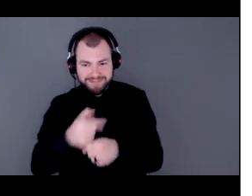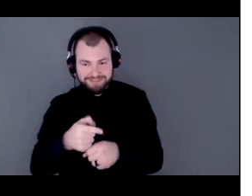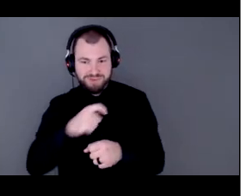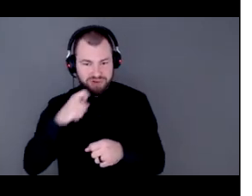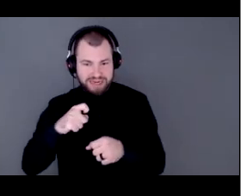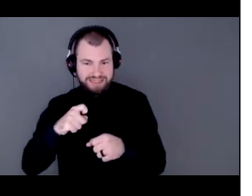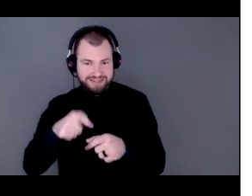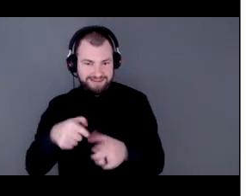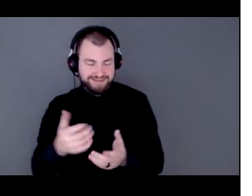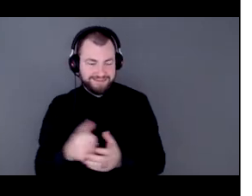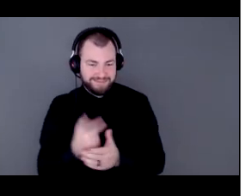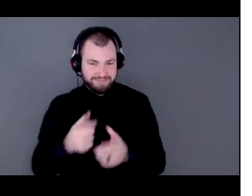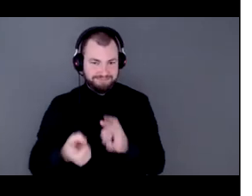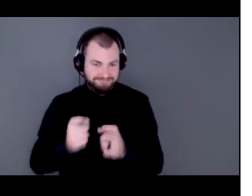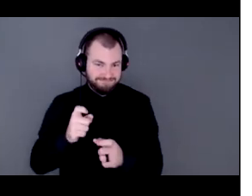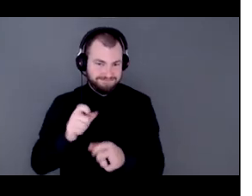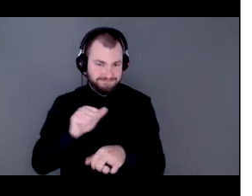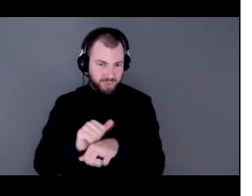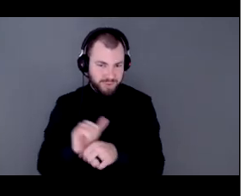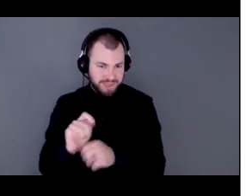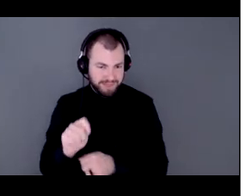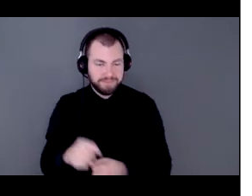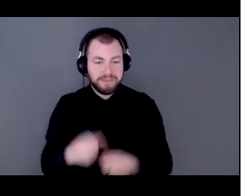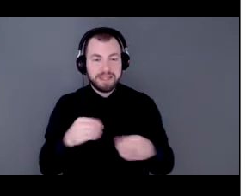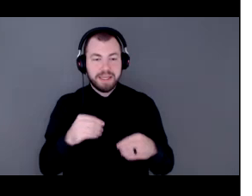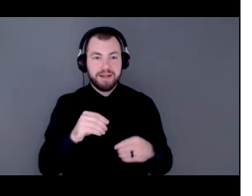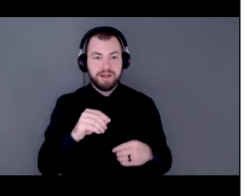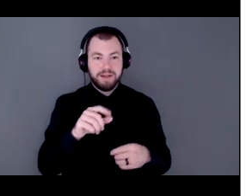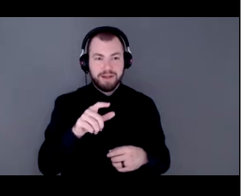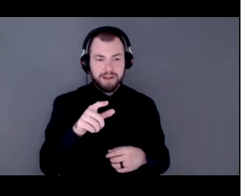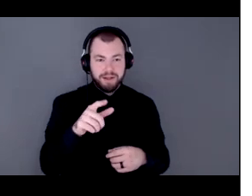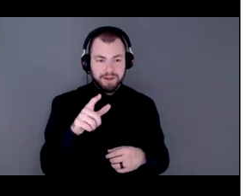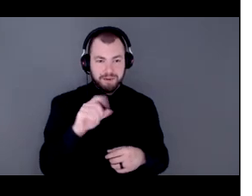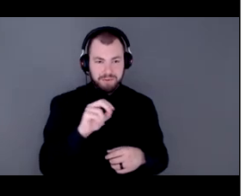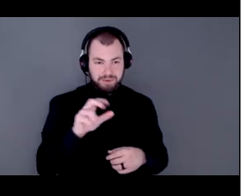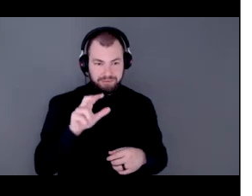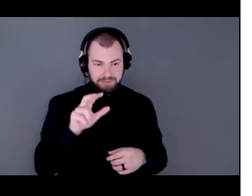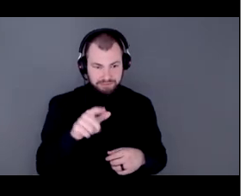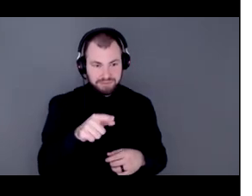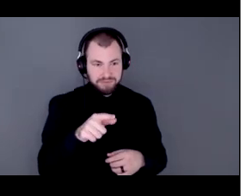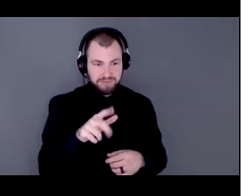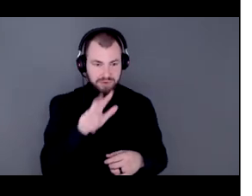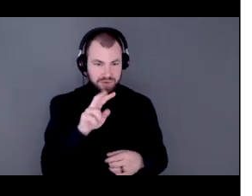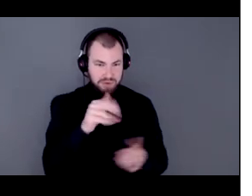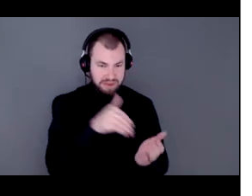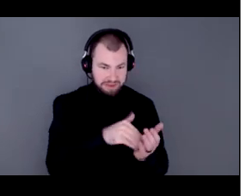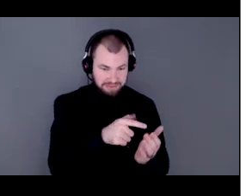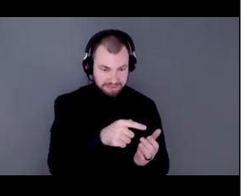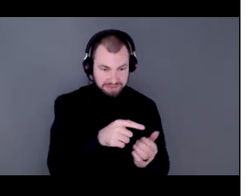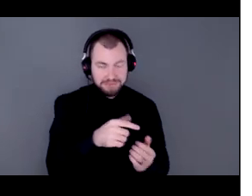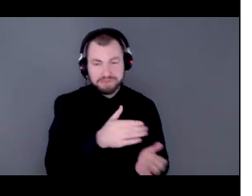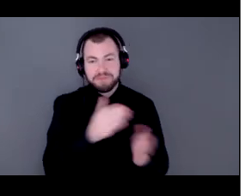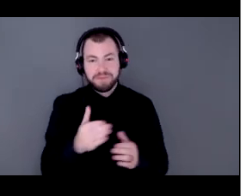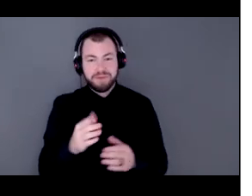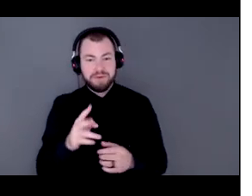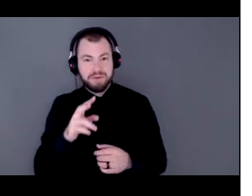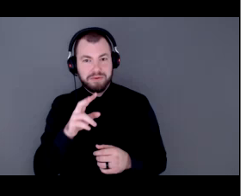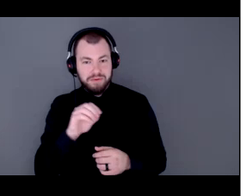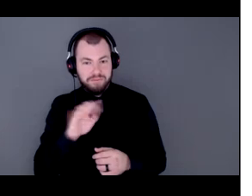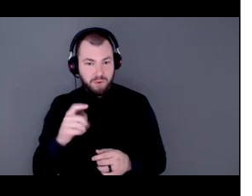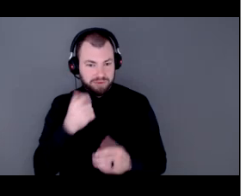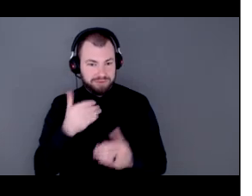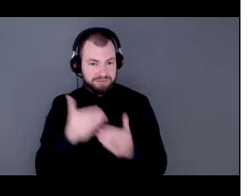Our sales in 2003 were just about 33,000. In 2004, we just hit 100. And I think we're going to be probably